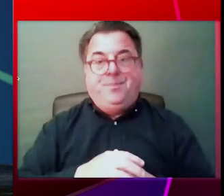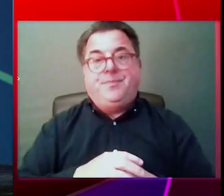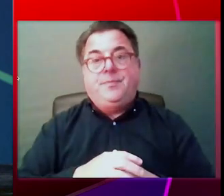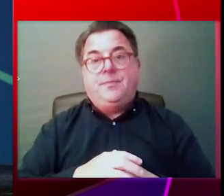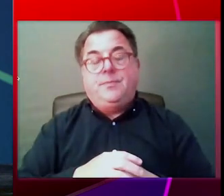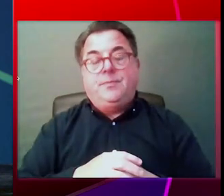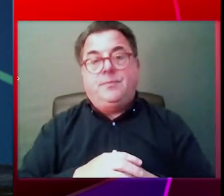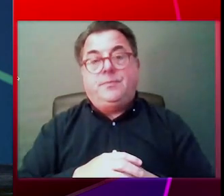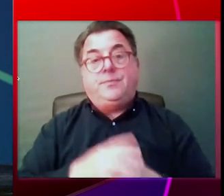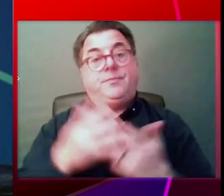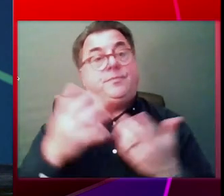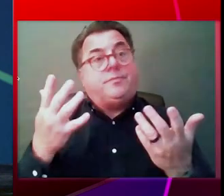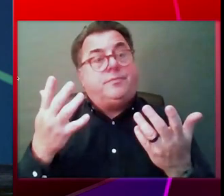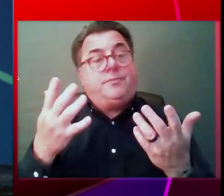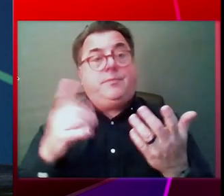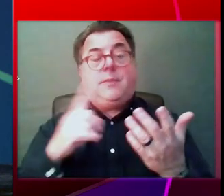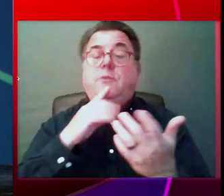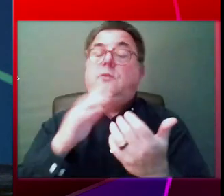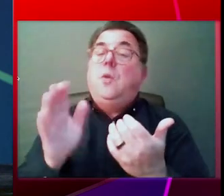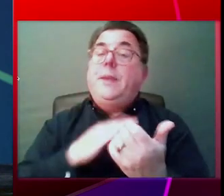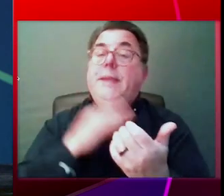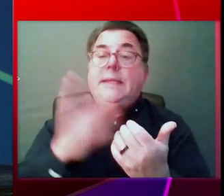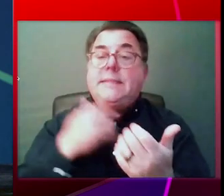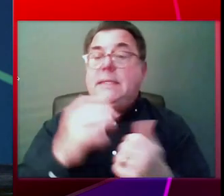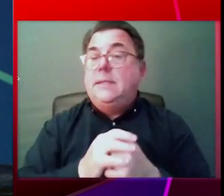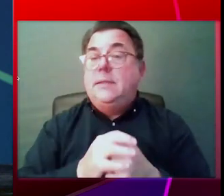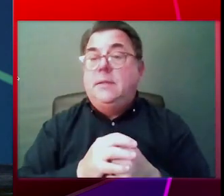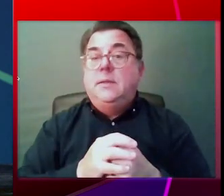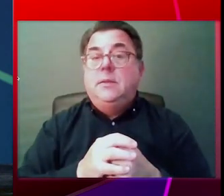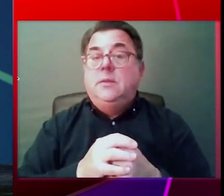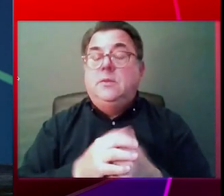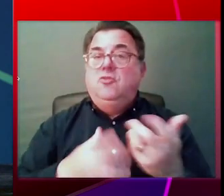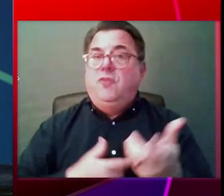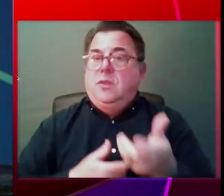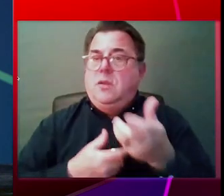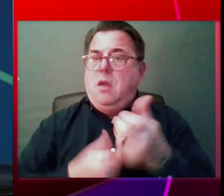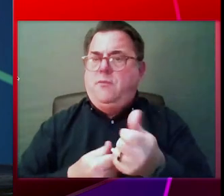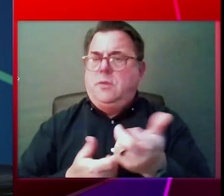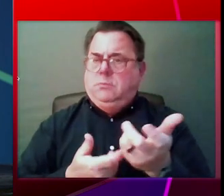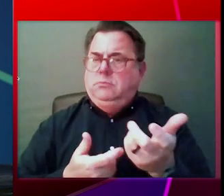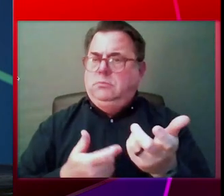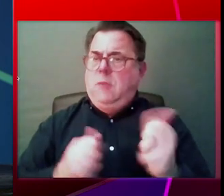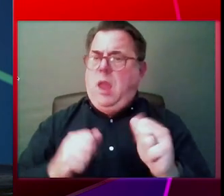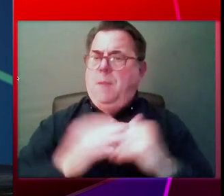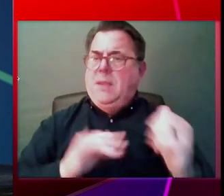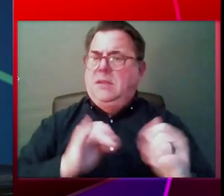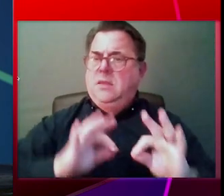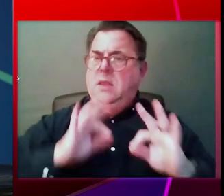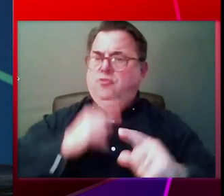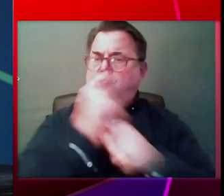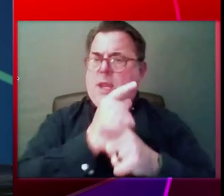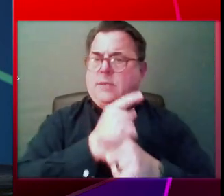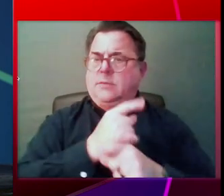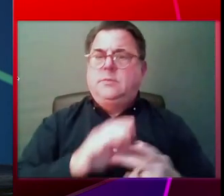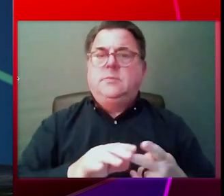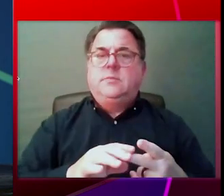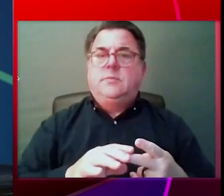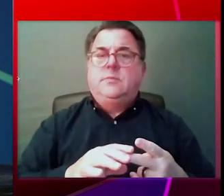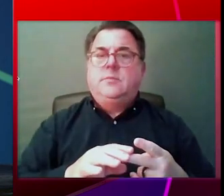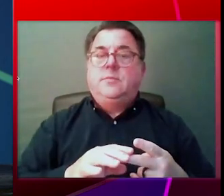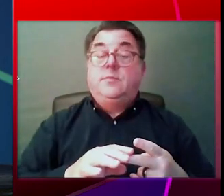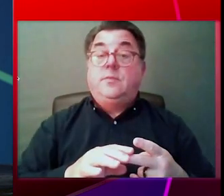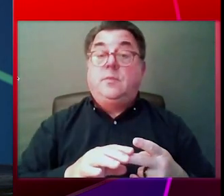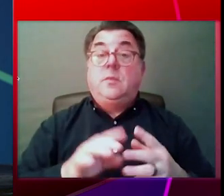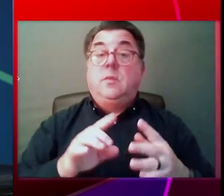it makes it really easy to be, again, confident about what it is that you're building. When you start pursuing things